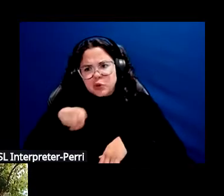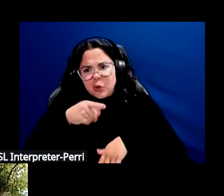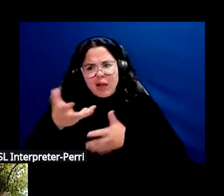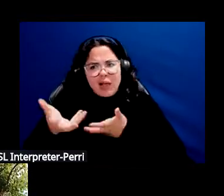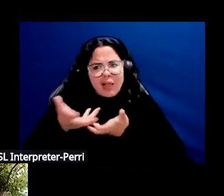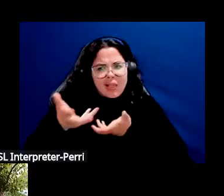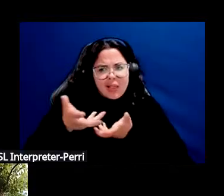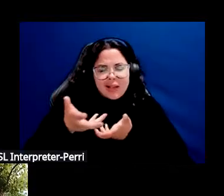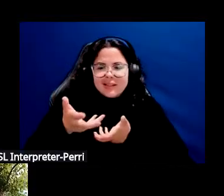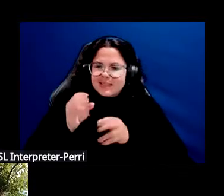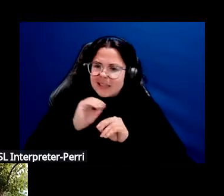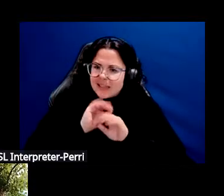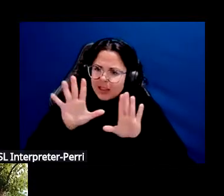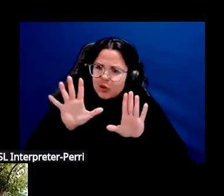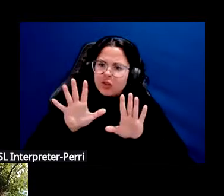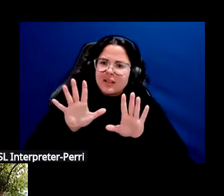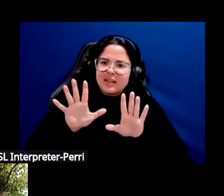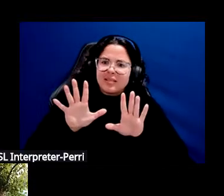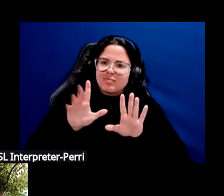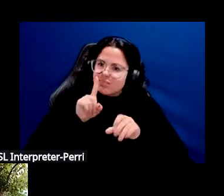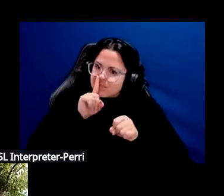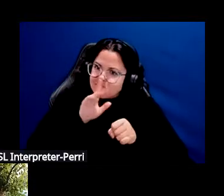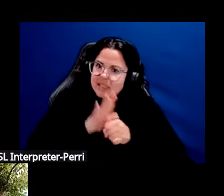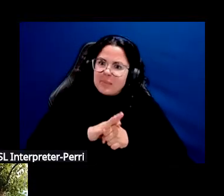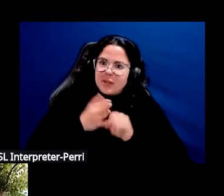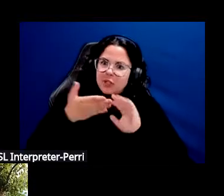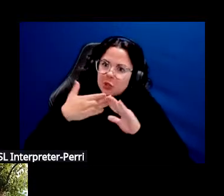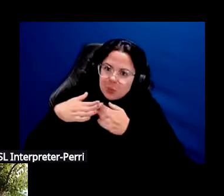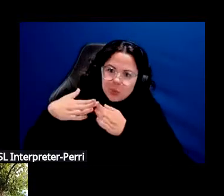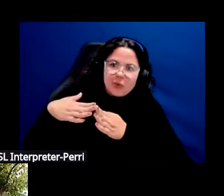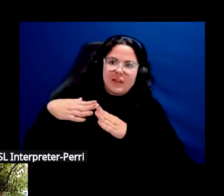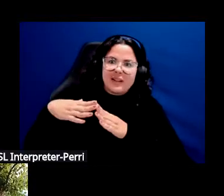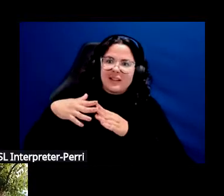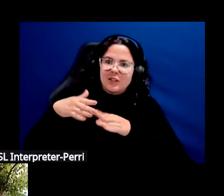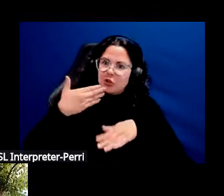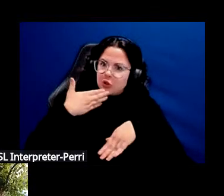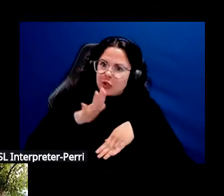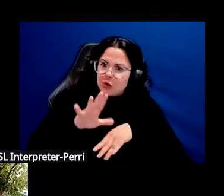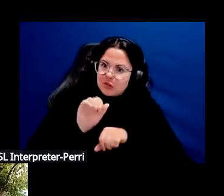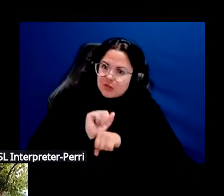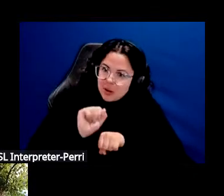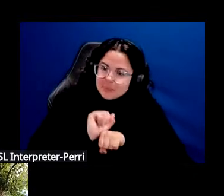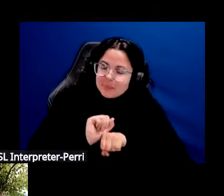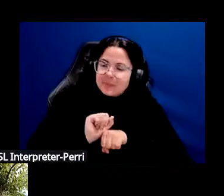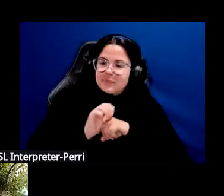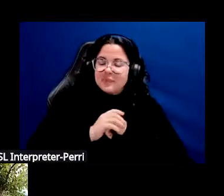together. You clearly have a very committed community and are good at what you do.